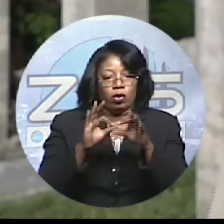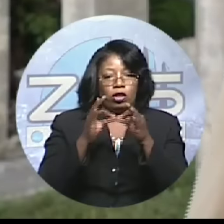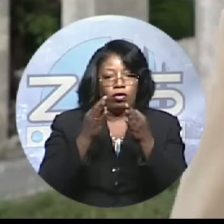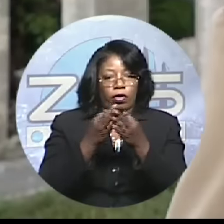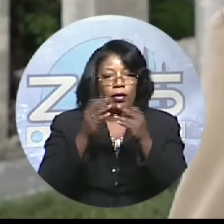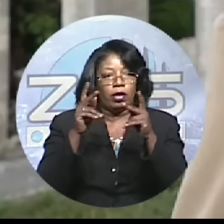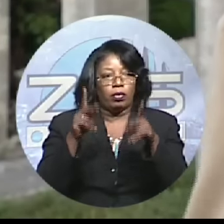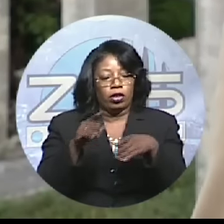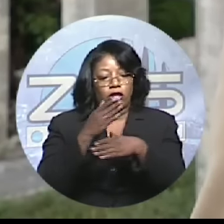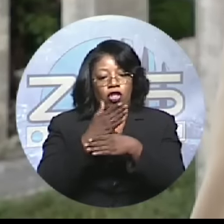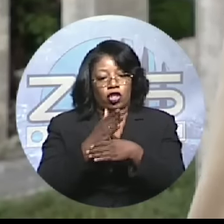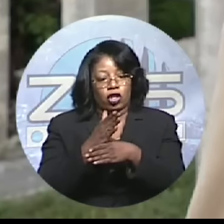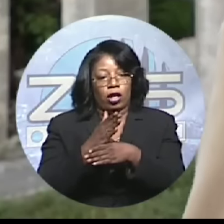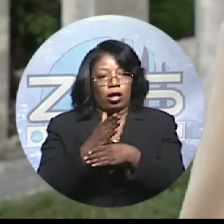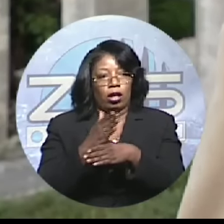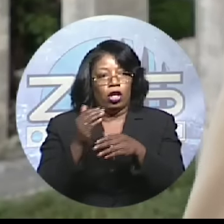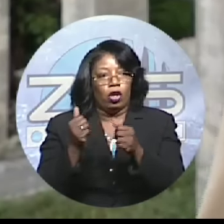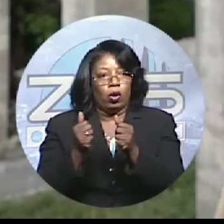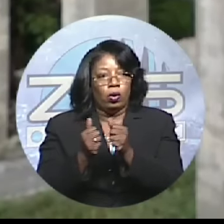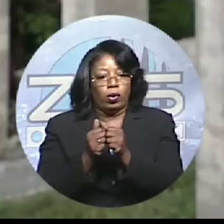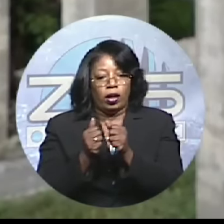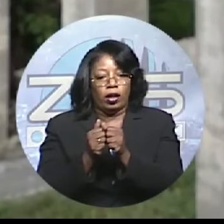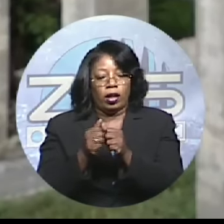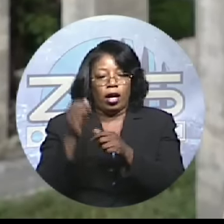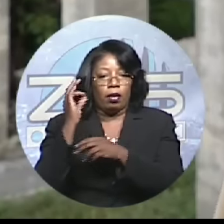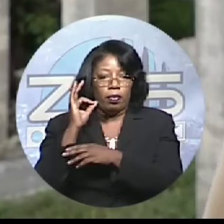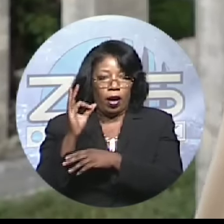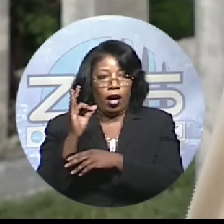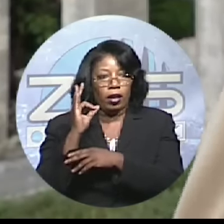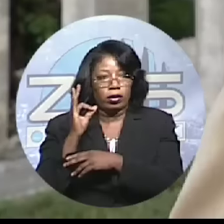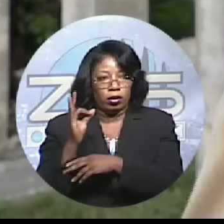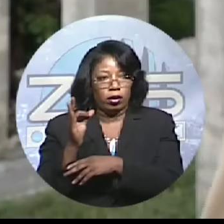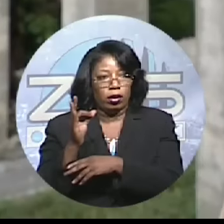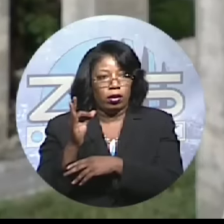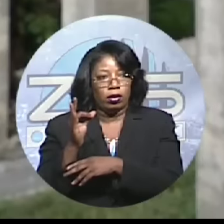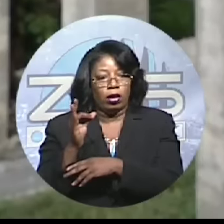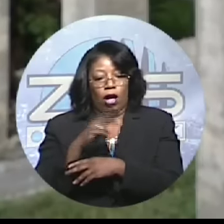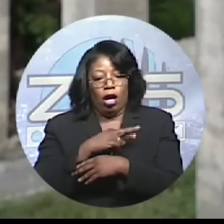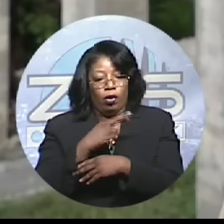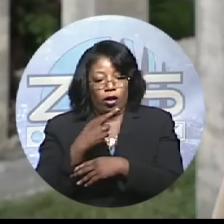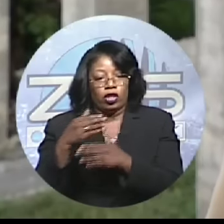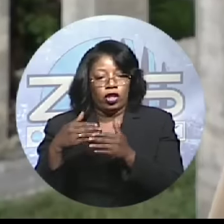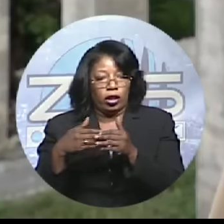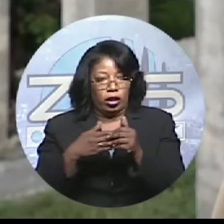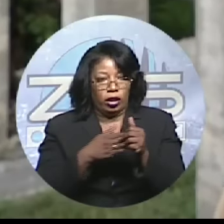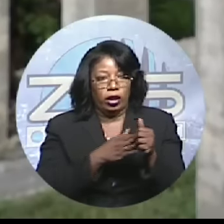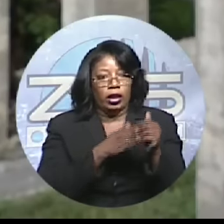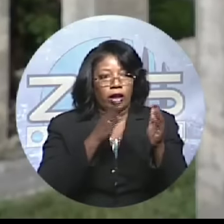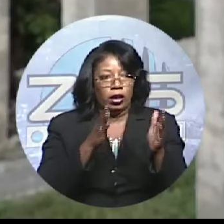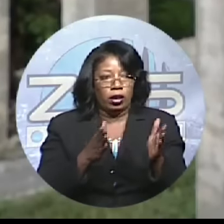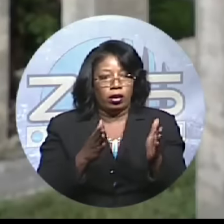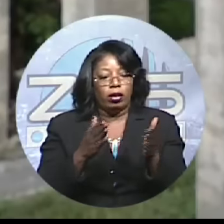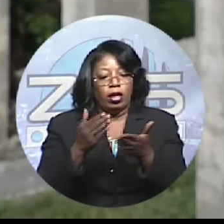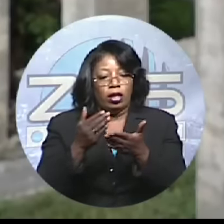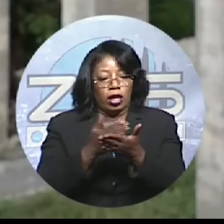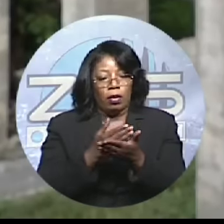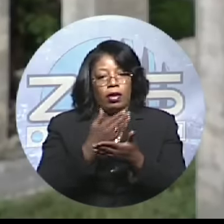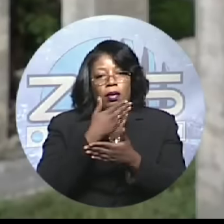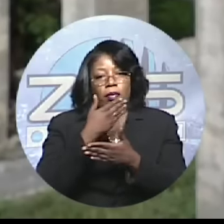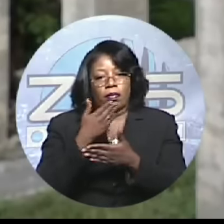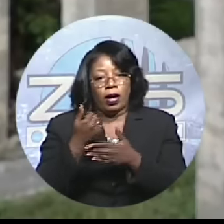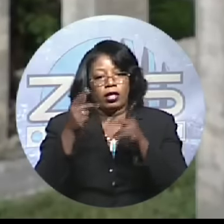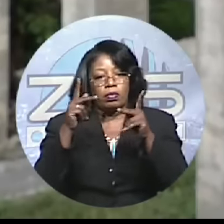member, share this with find a pastor. I think that a religious leader and they some of the best people that you can